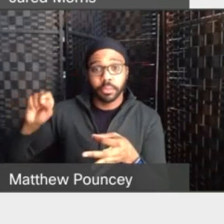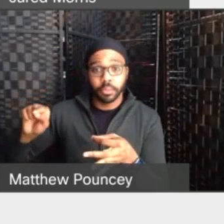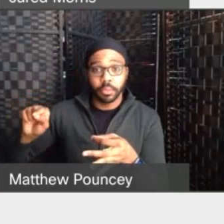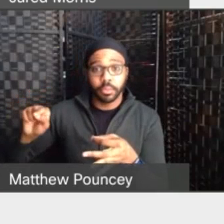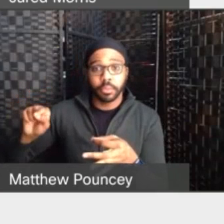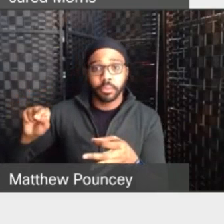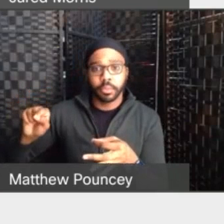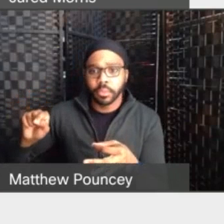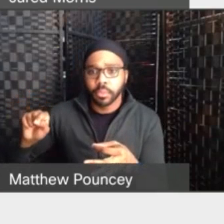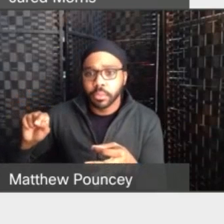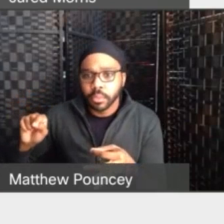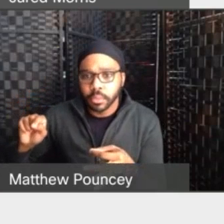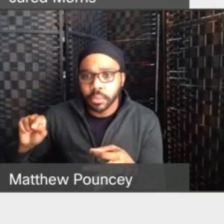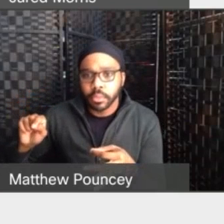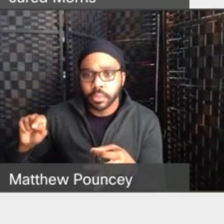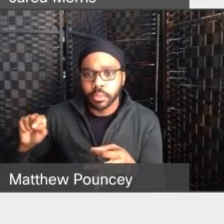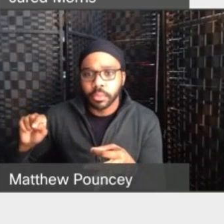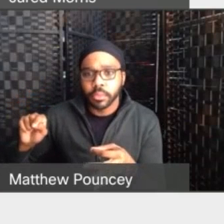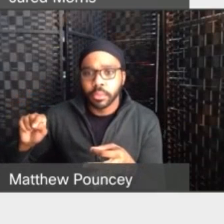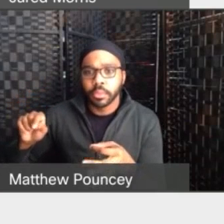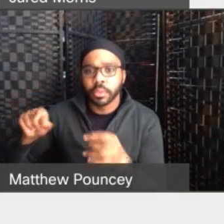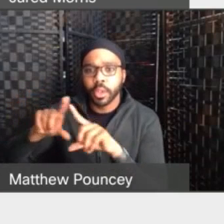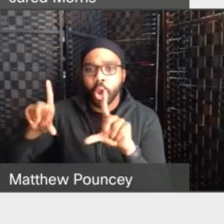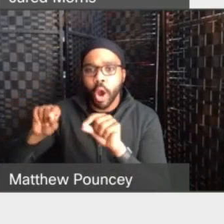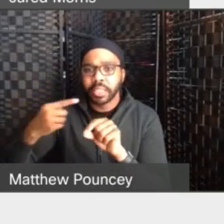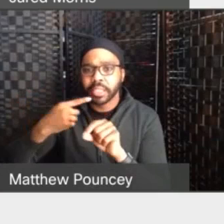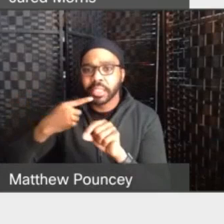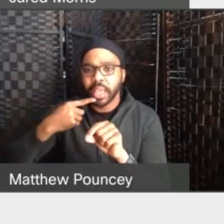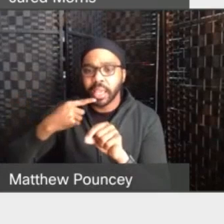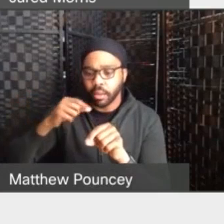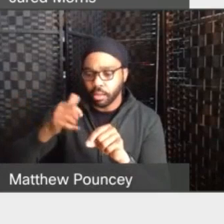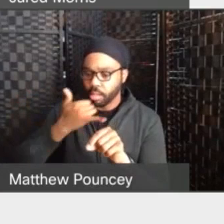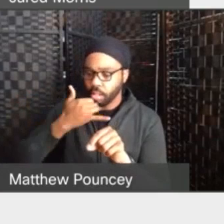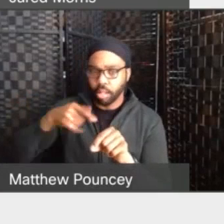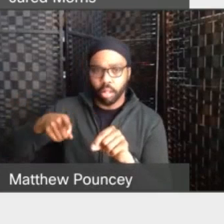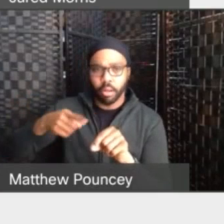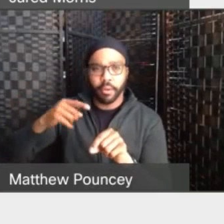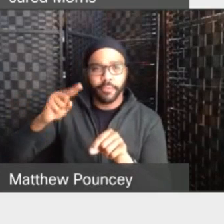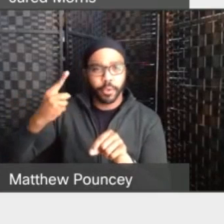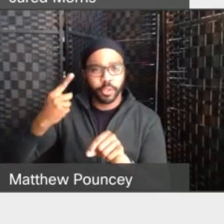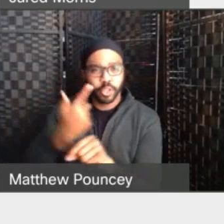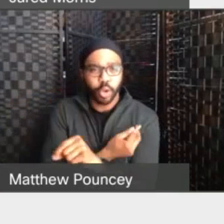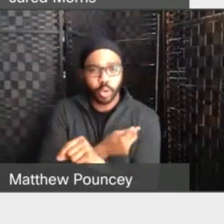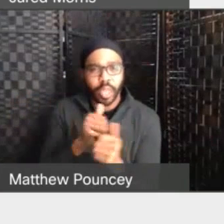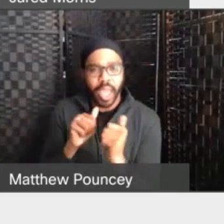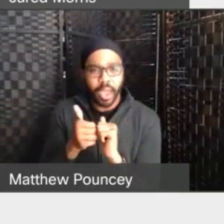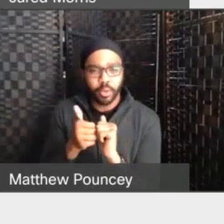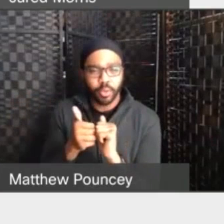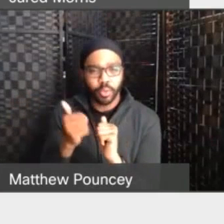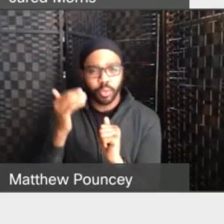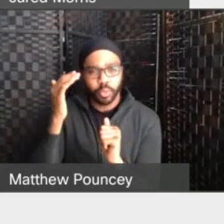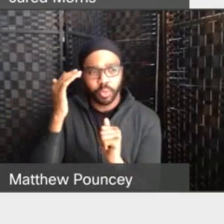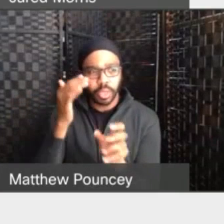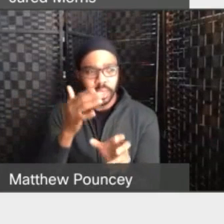but a card that he received, but I guess the card said it was the first dose. How do we get a record of the first vaccine